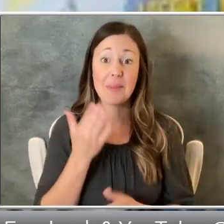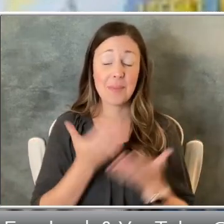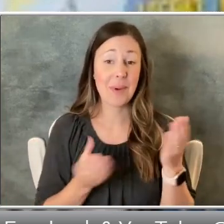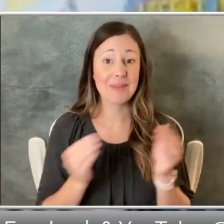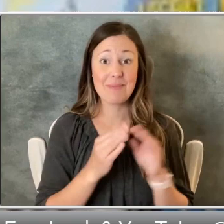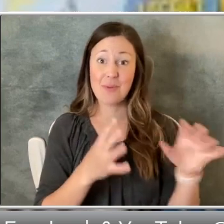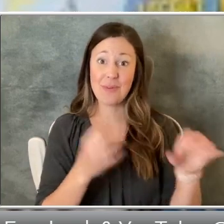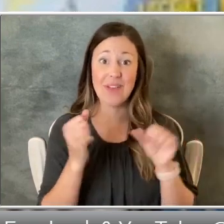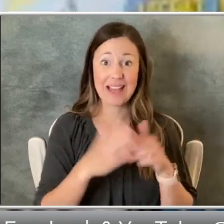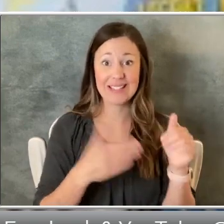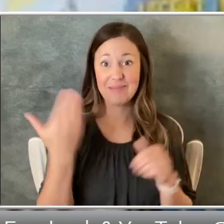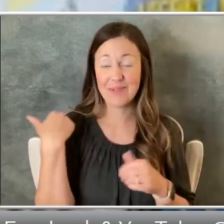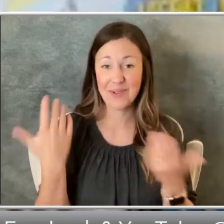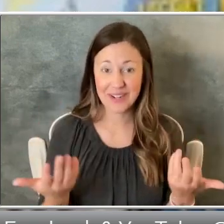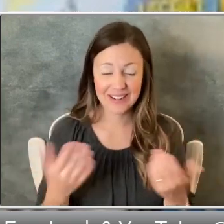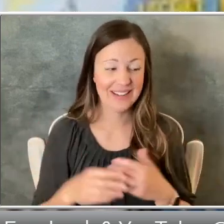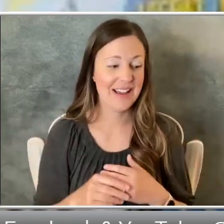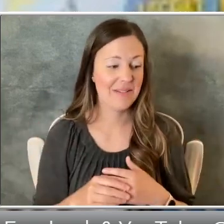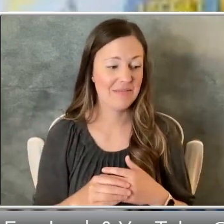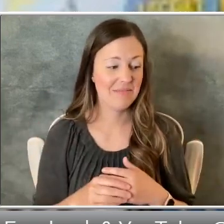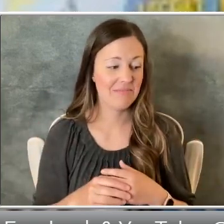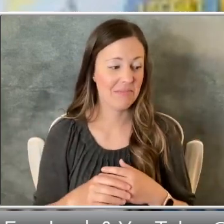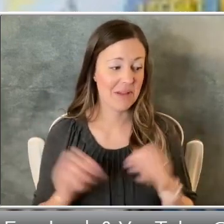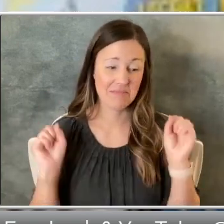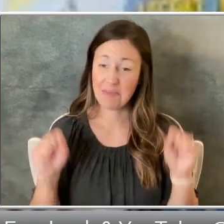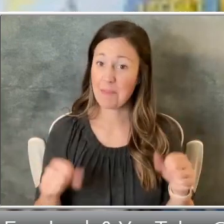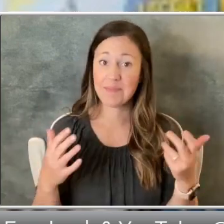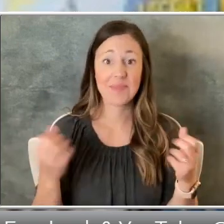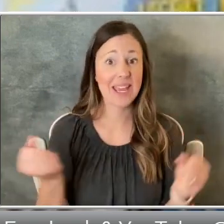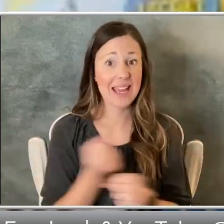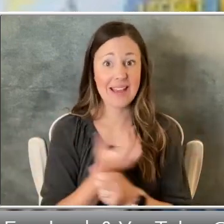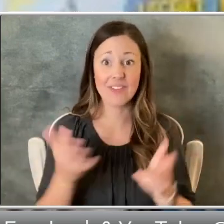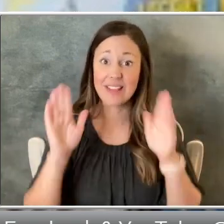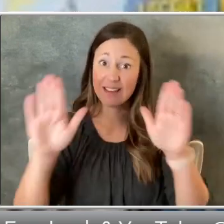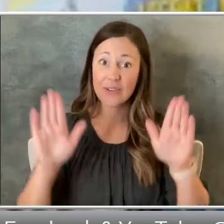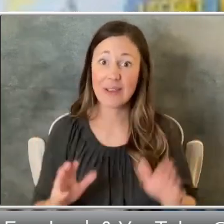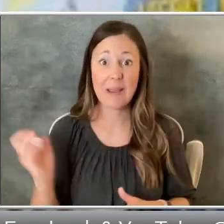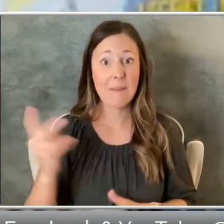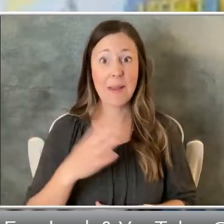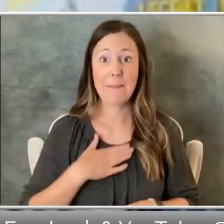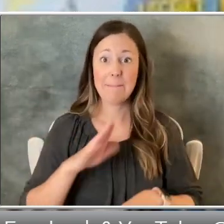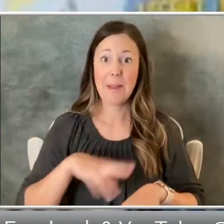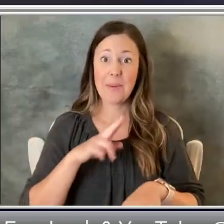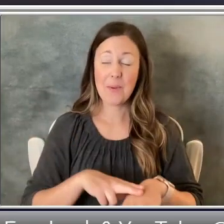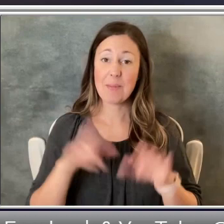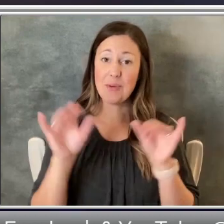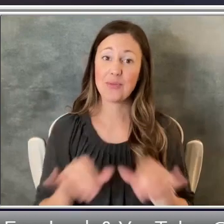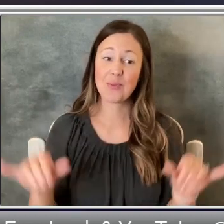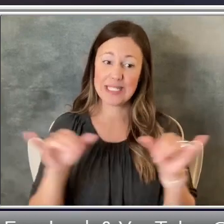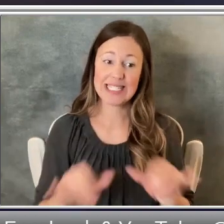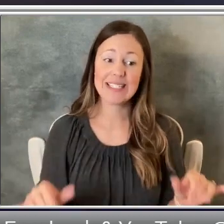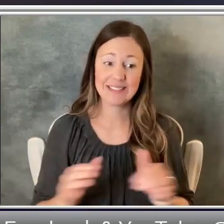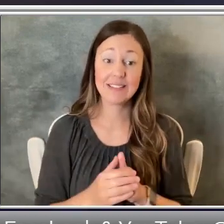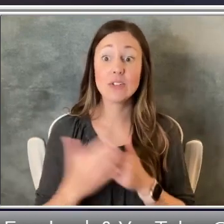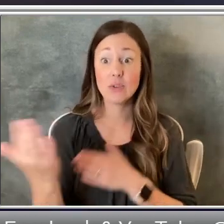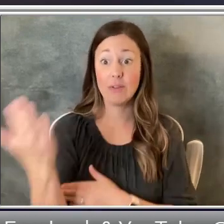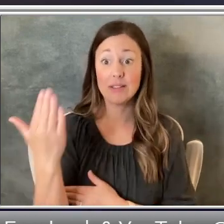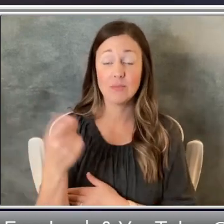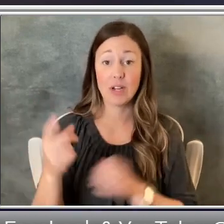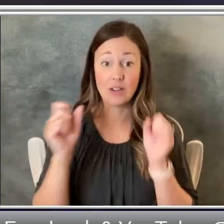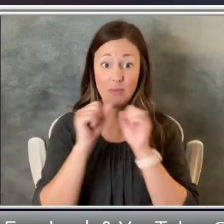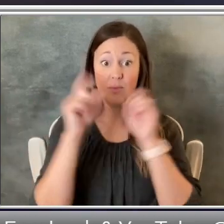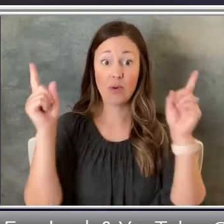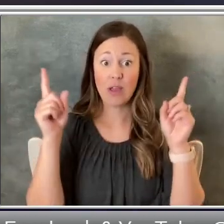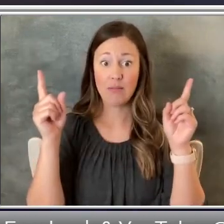than I used to be, but yep, everything is great, and I'm back to my normal routine. So this morning you woke up at